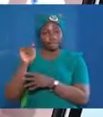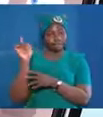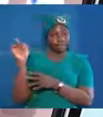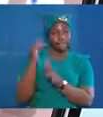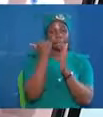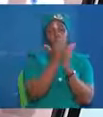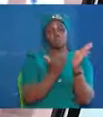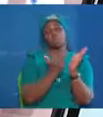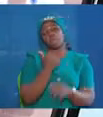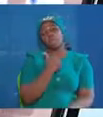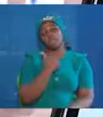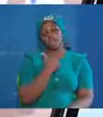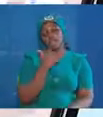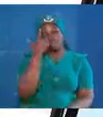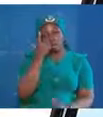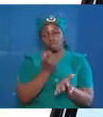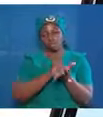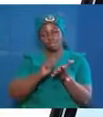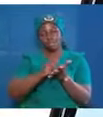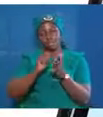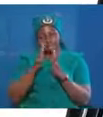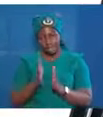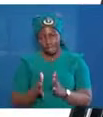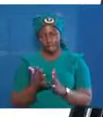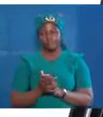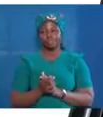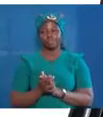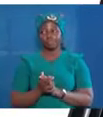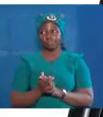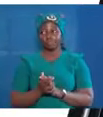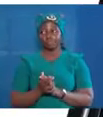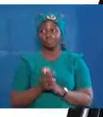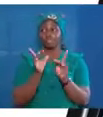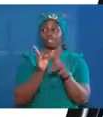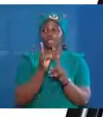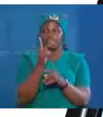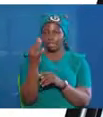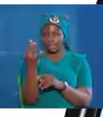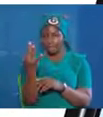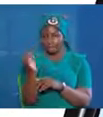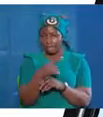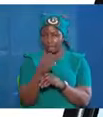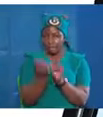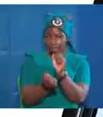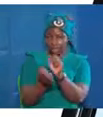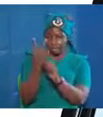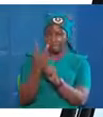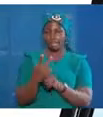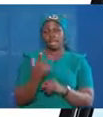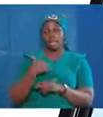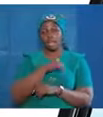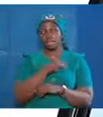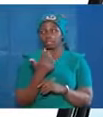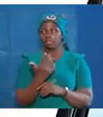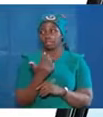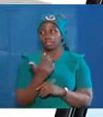have for the secretariat. On 23rd November to 23rd December, we have moved now to the app. The